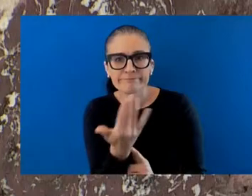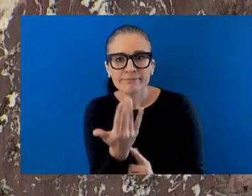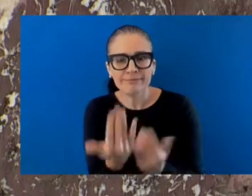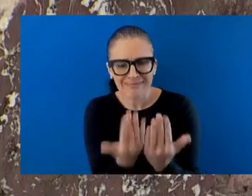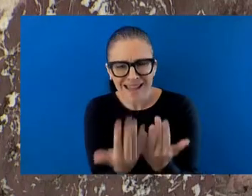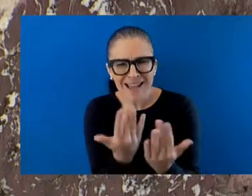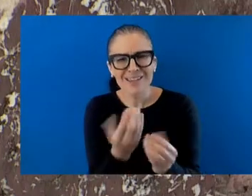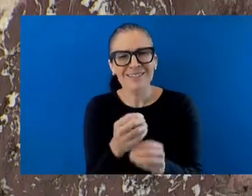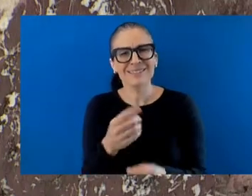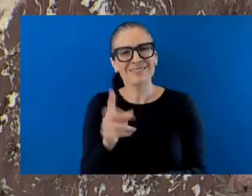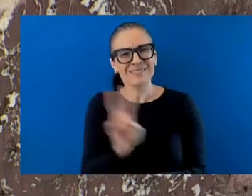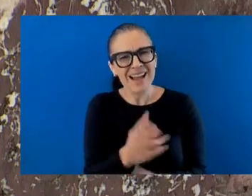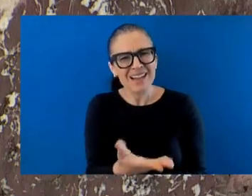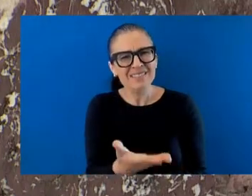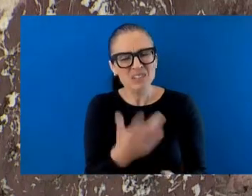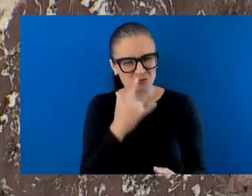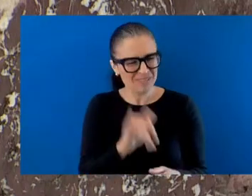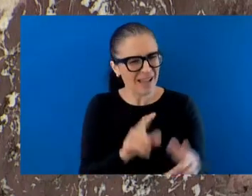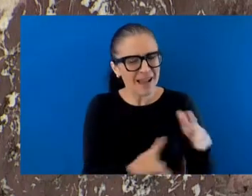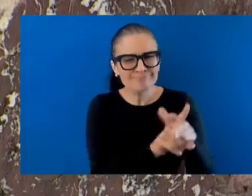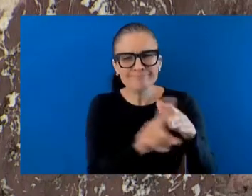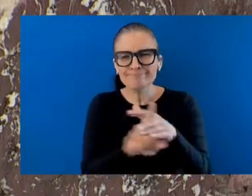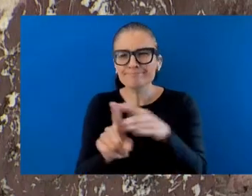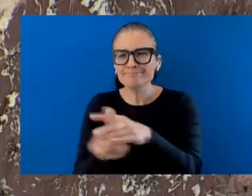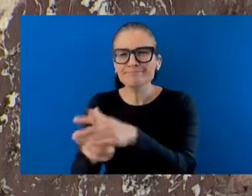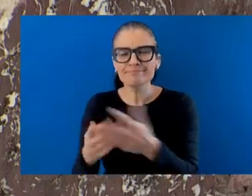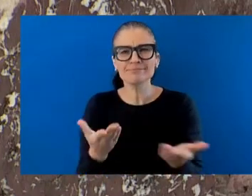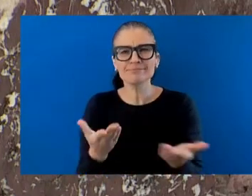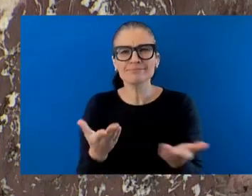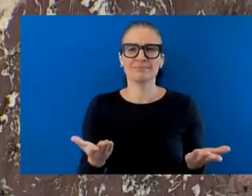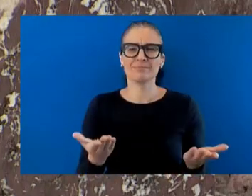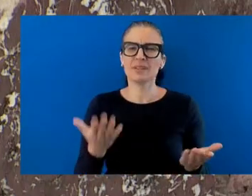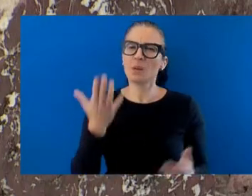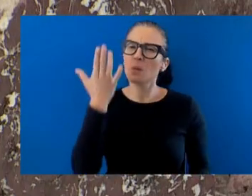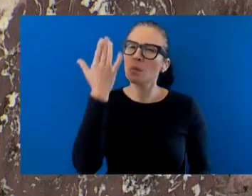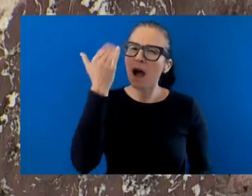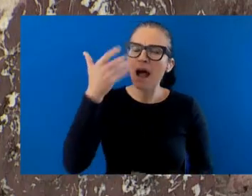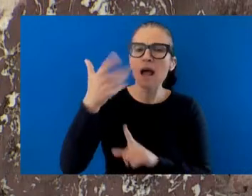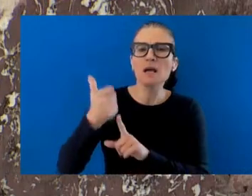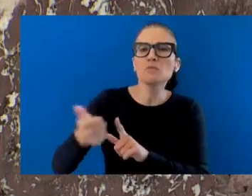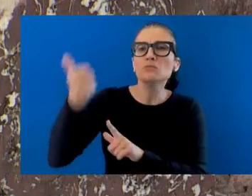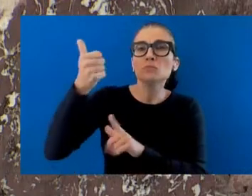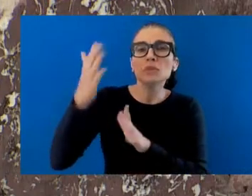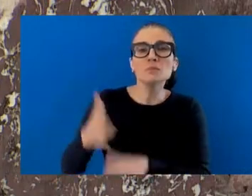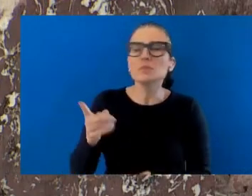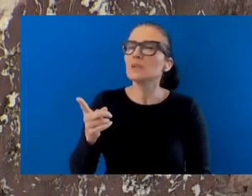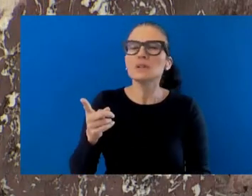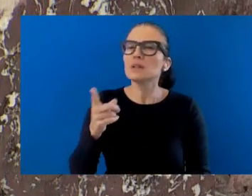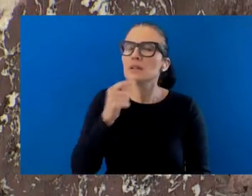and patients over the use of crystal meth, cocaine, and fentanyl in hospitals.